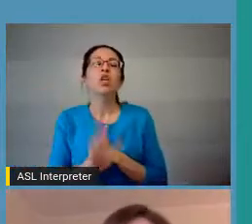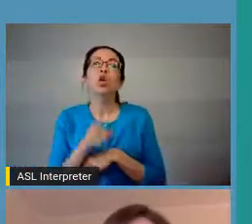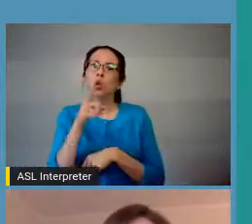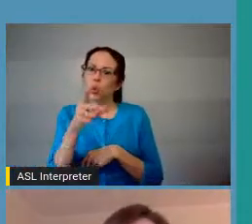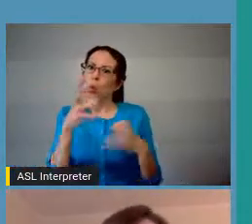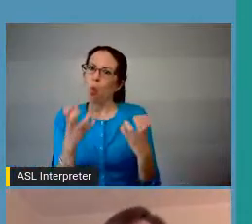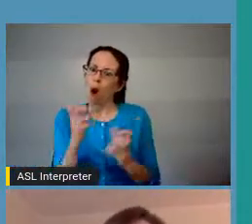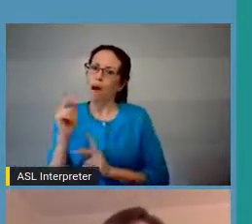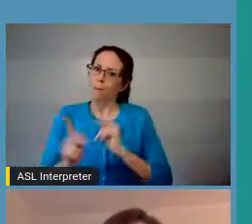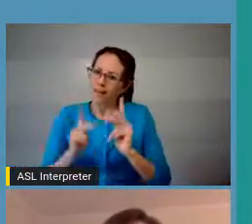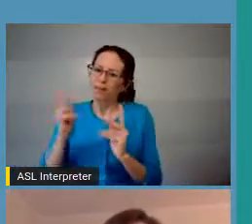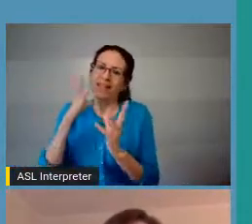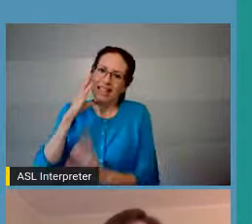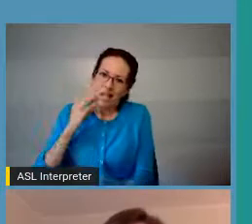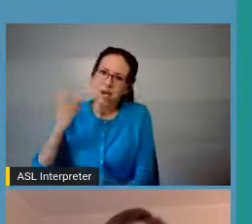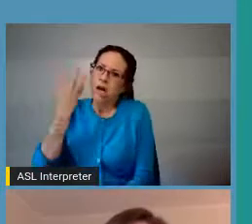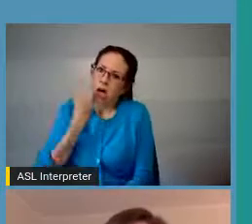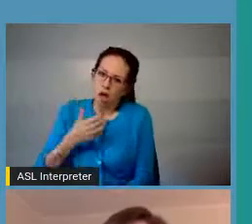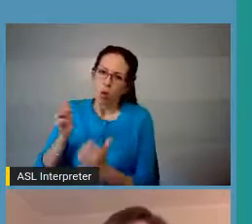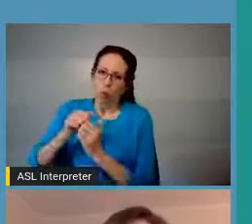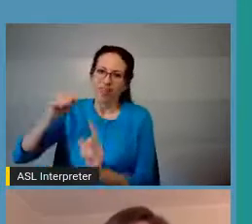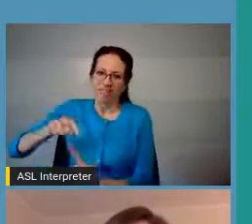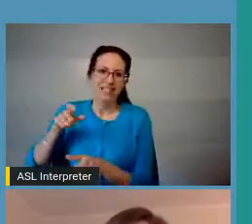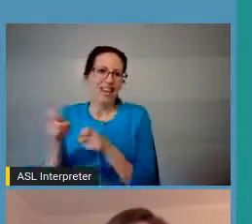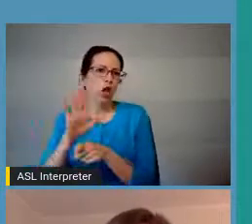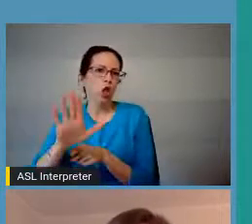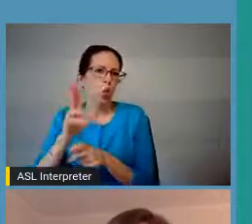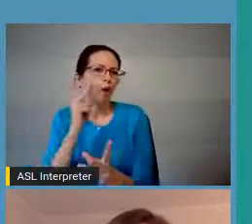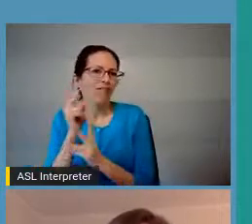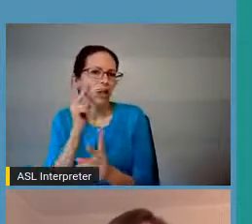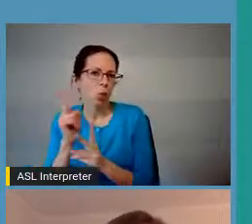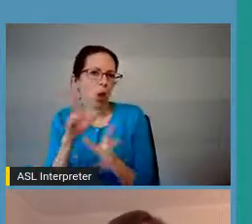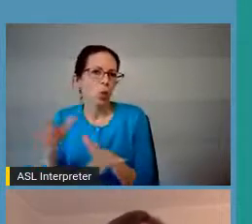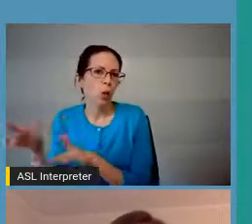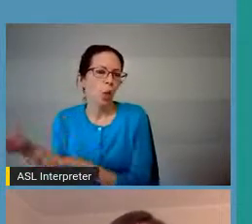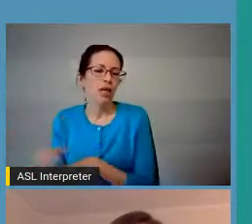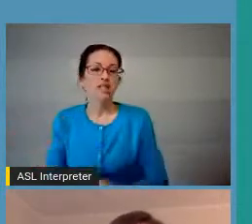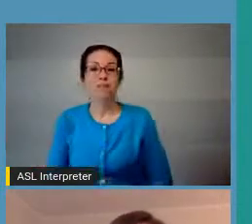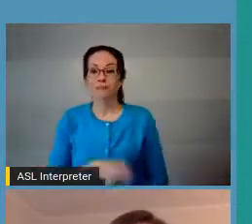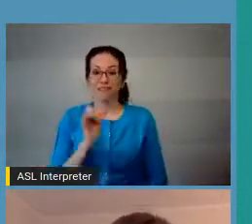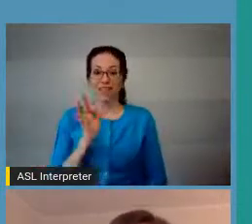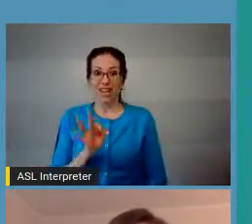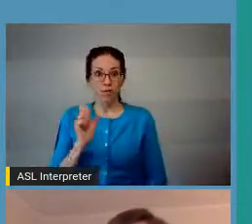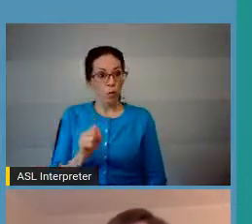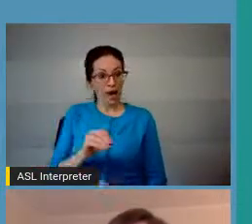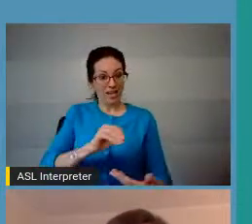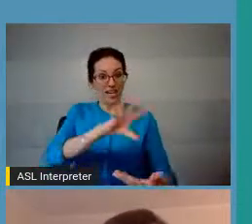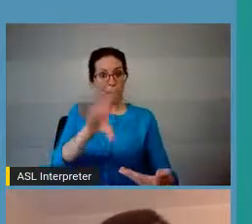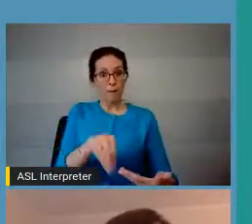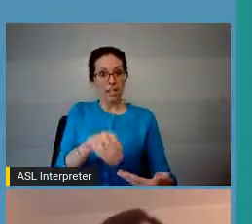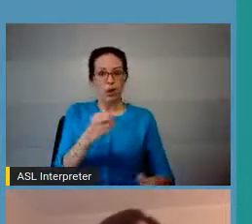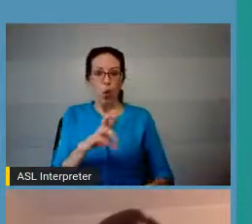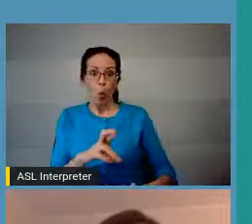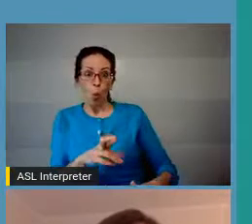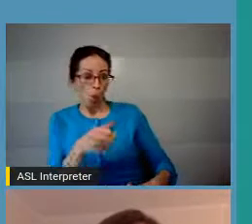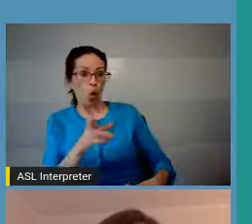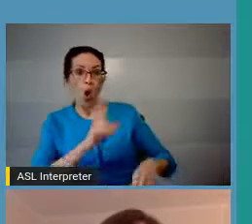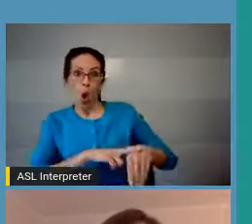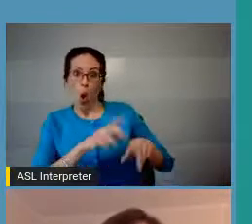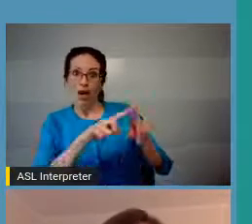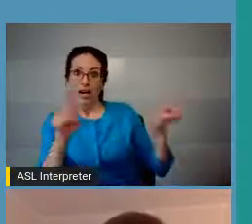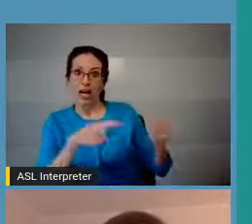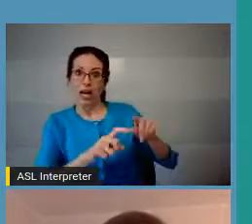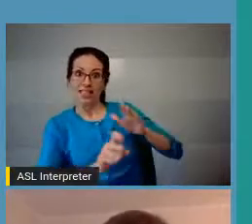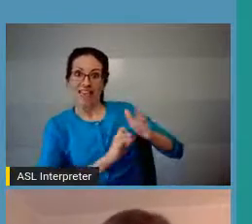your audiovisual recordings. Almost anything that can fit on a scanner or in front of your camera, you can do yourself. You can do it. You may